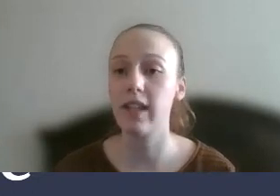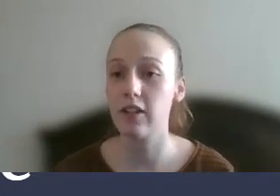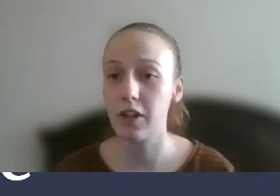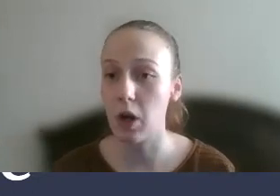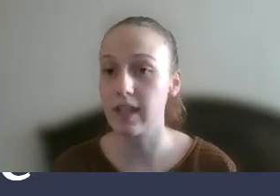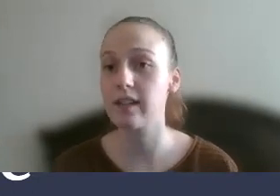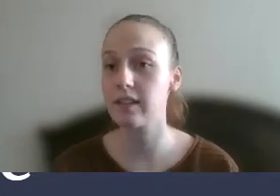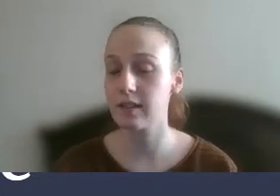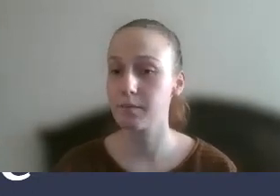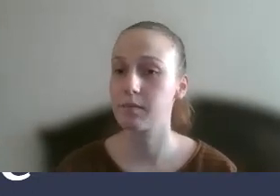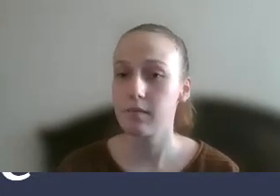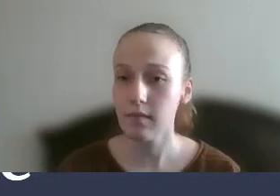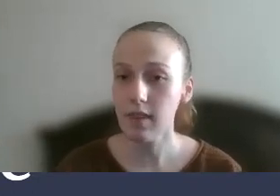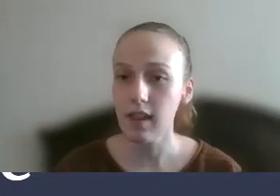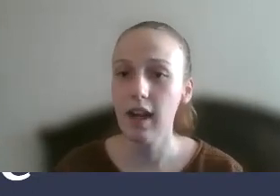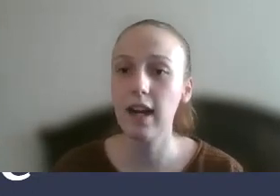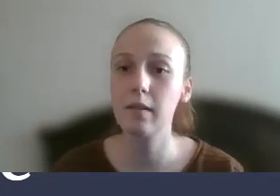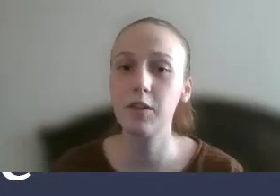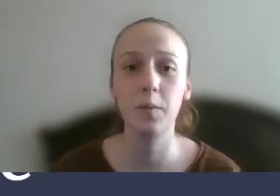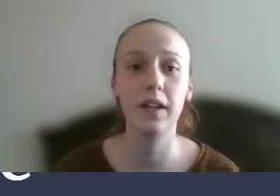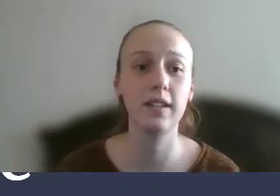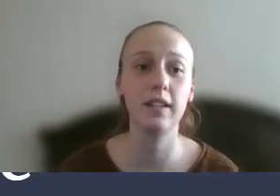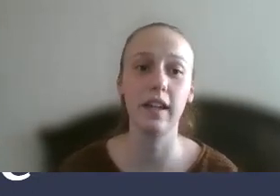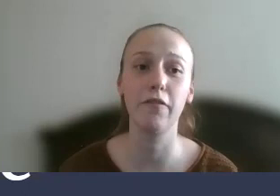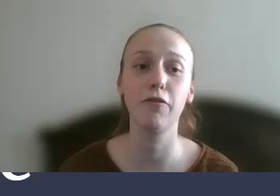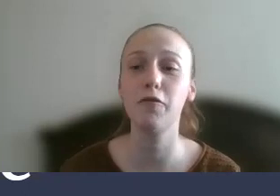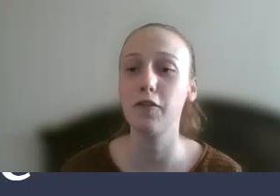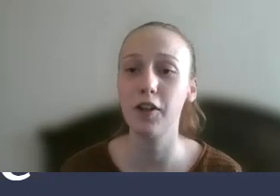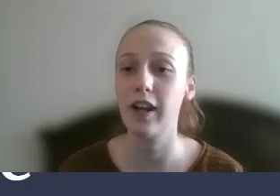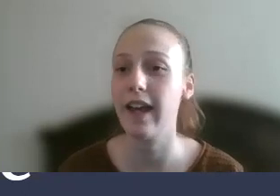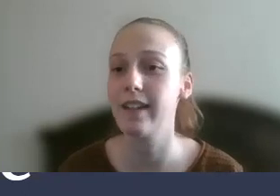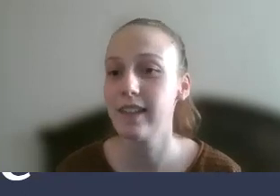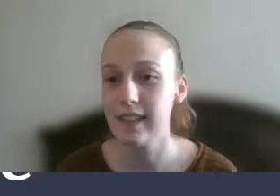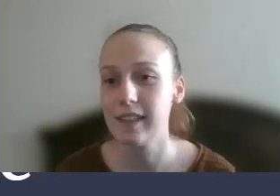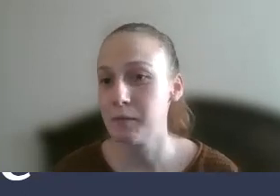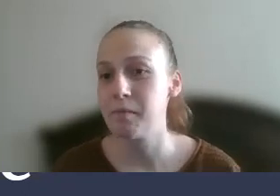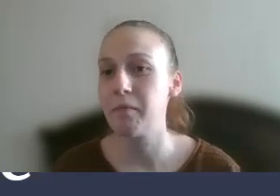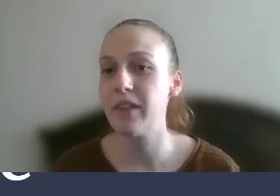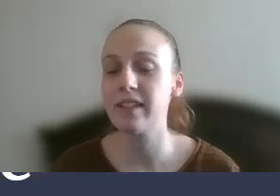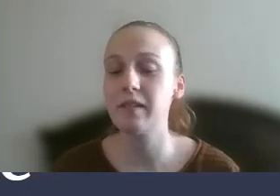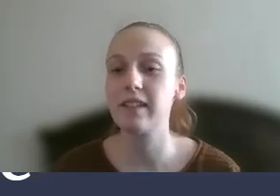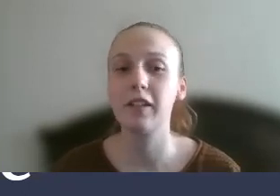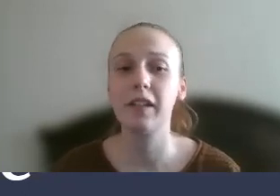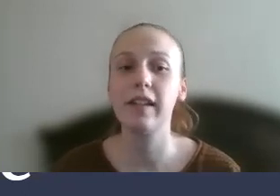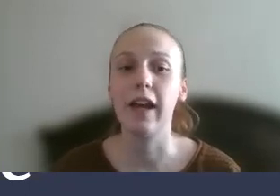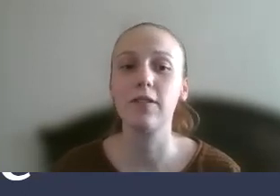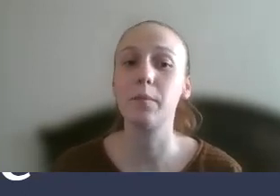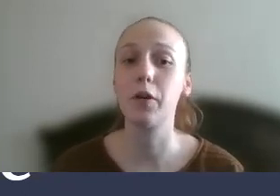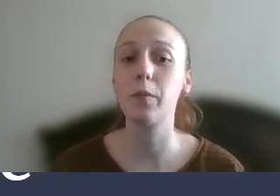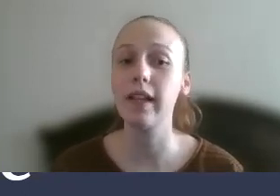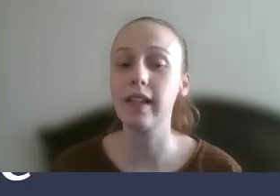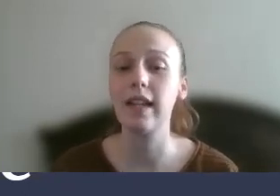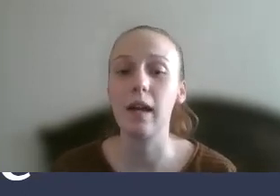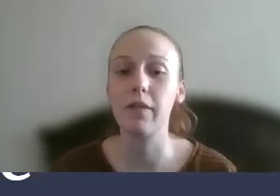in motels or hotels. Just because it is a roof over your head doesn't necessarily count